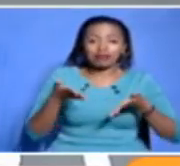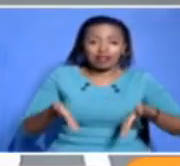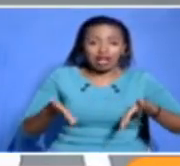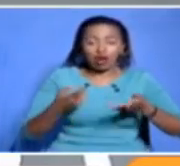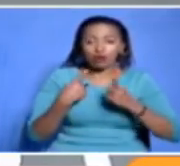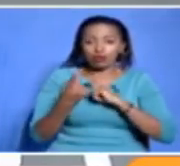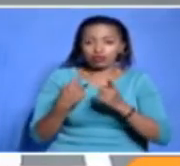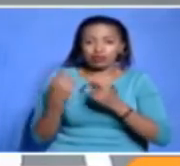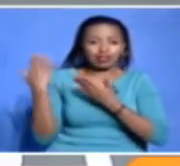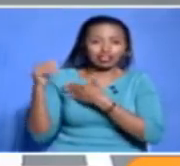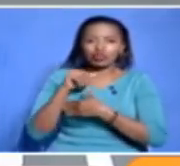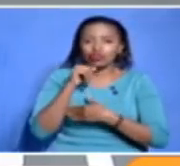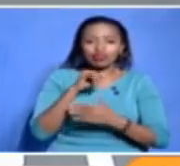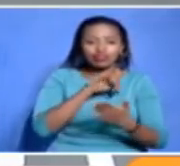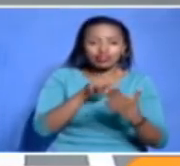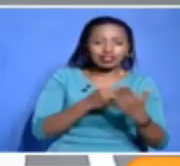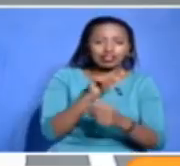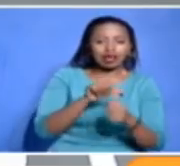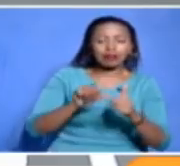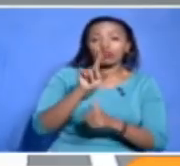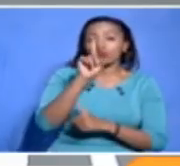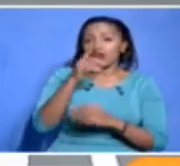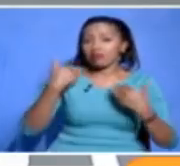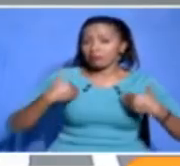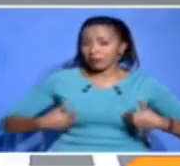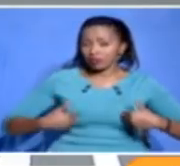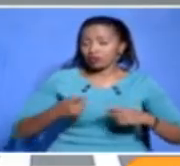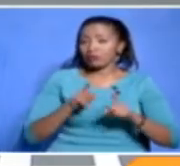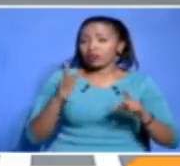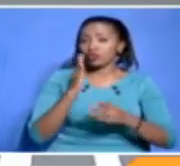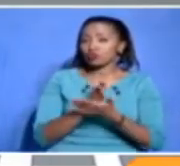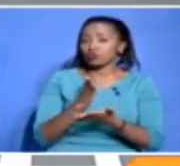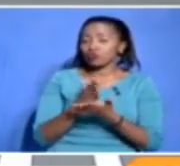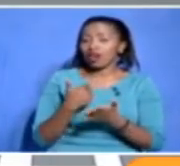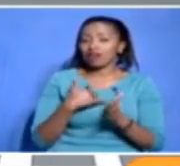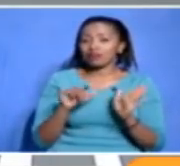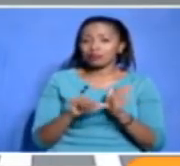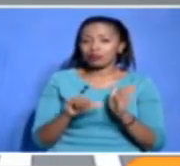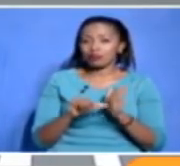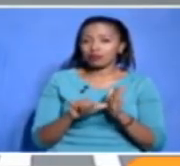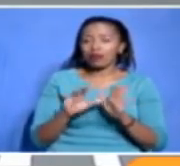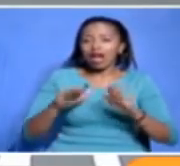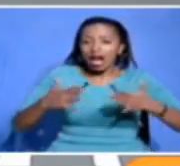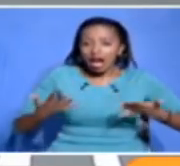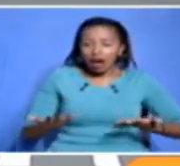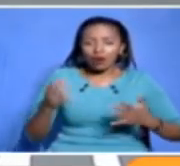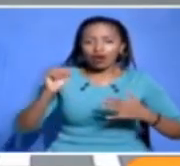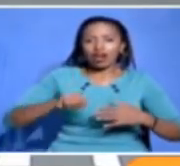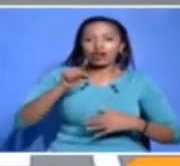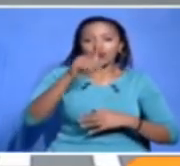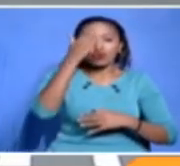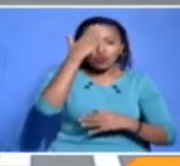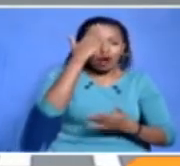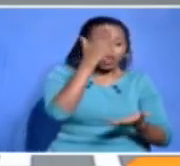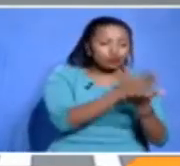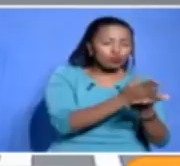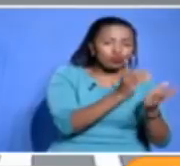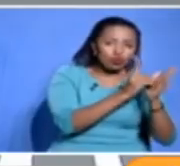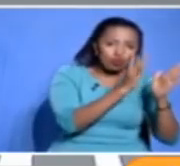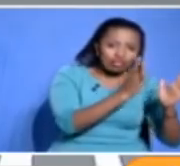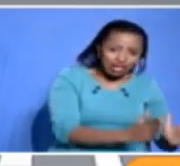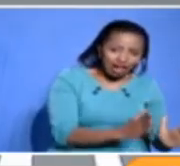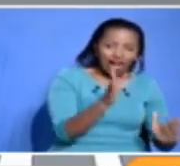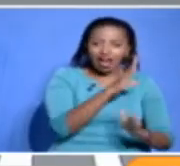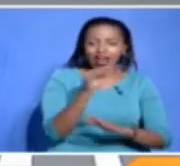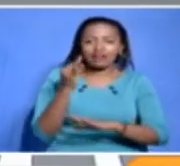So this is not about one individual, but there's clearly a problem. So how do you tell what's real and what's not? Who's real and what's not? The